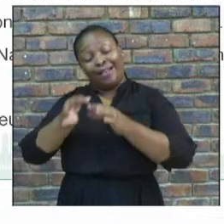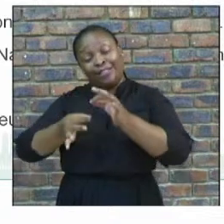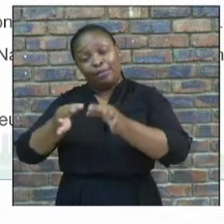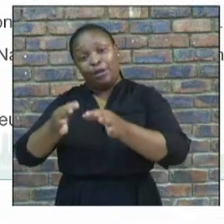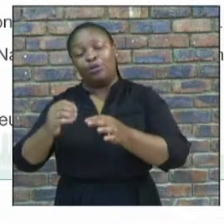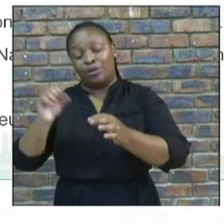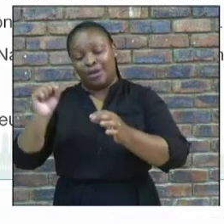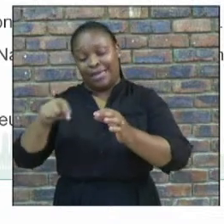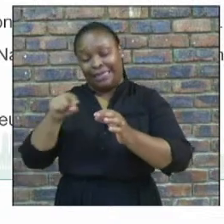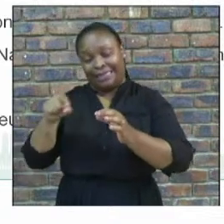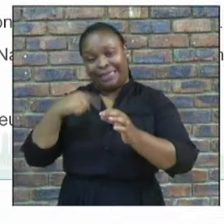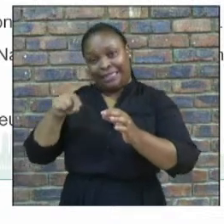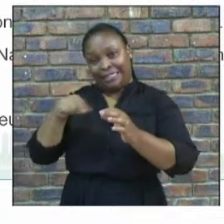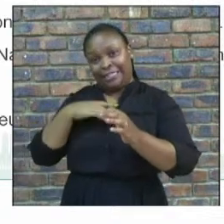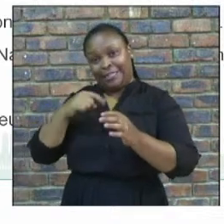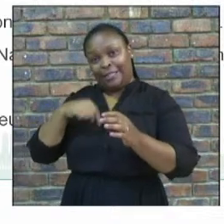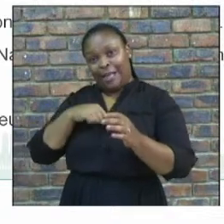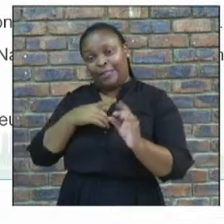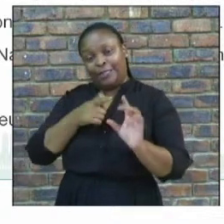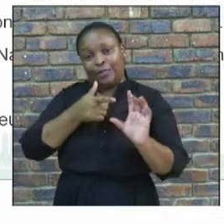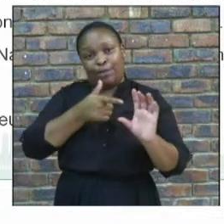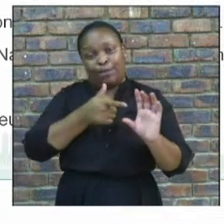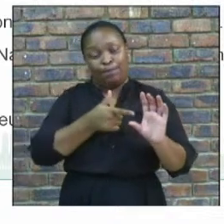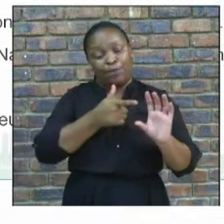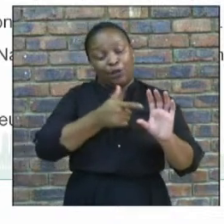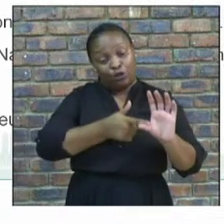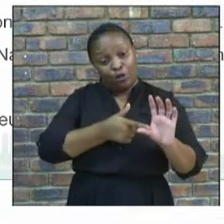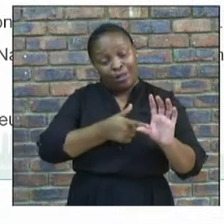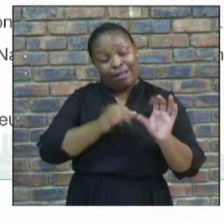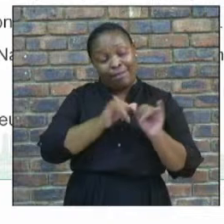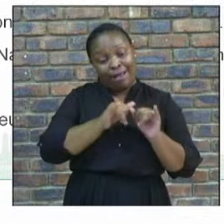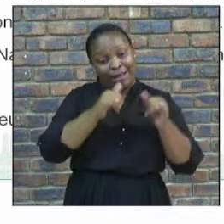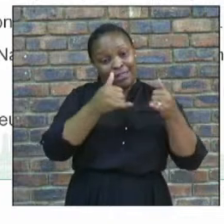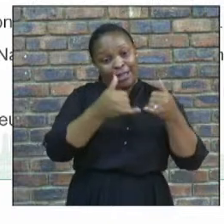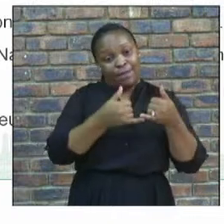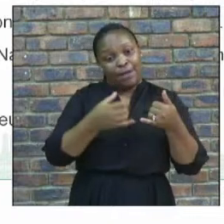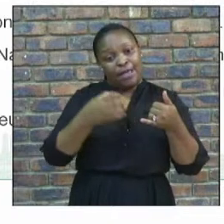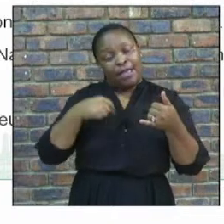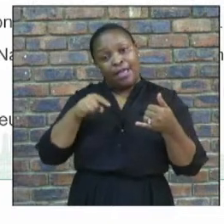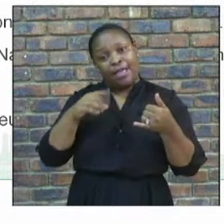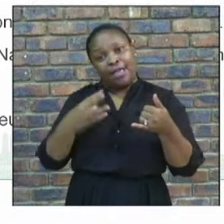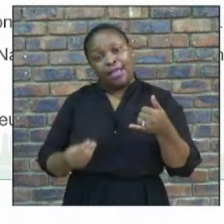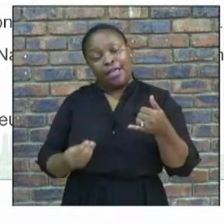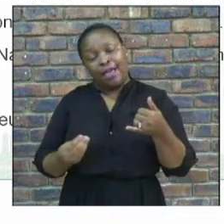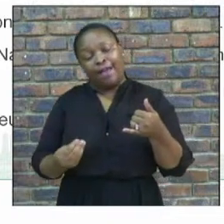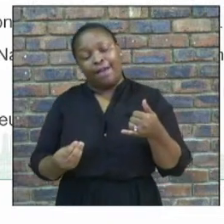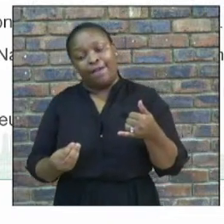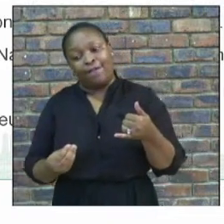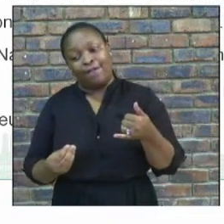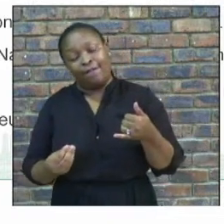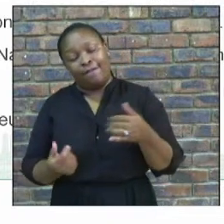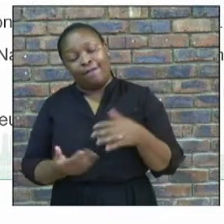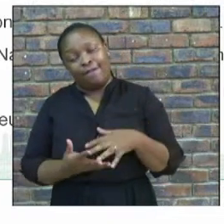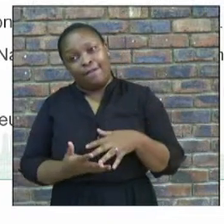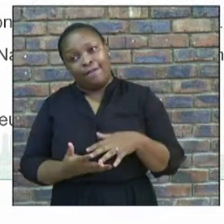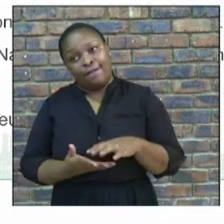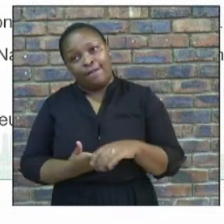petroleum company, we have a state petroleum company which is going to